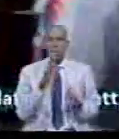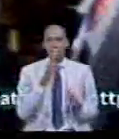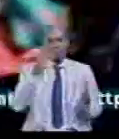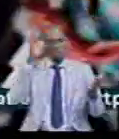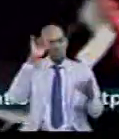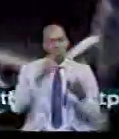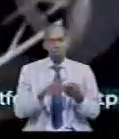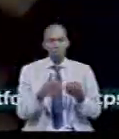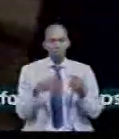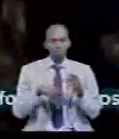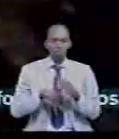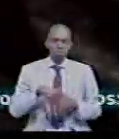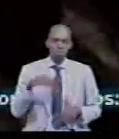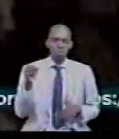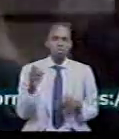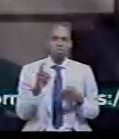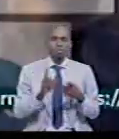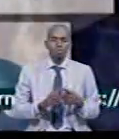them out.